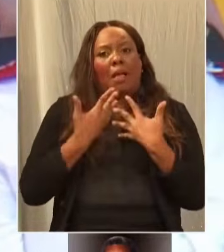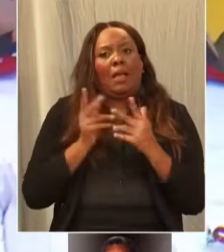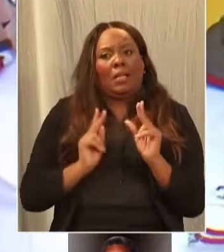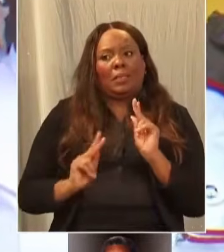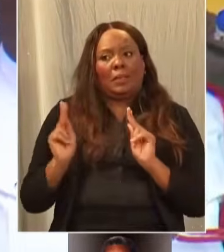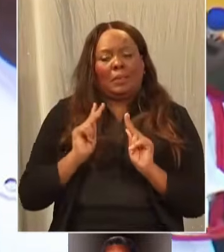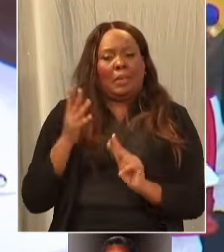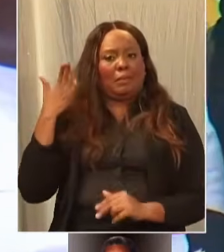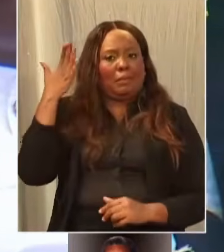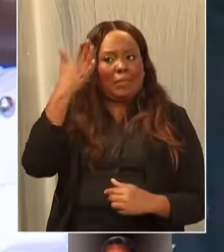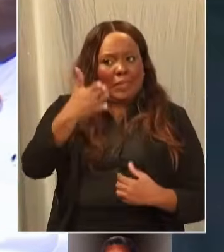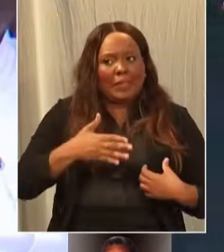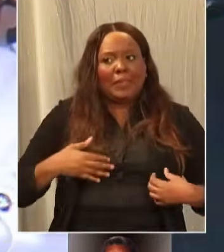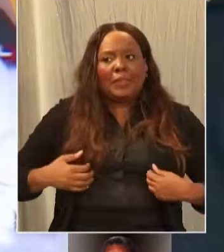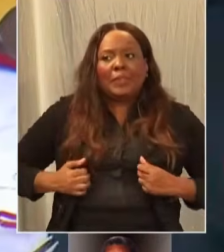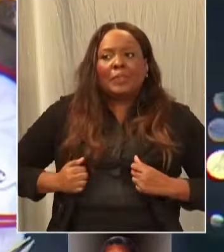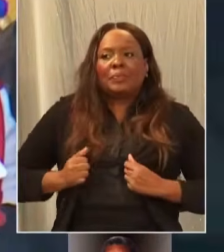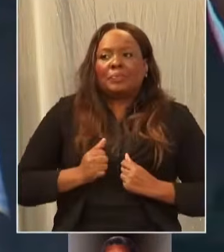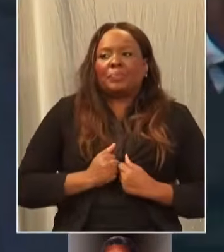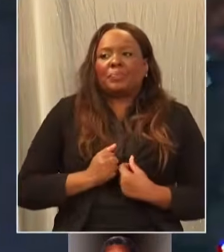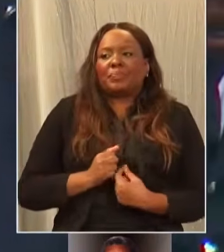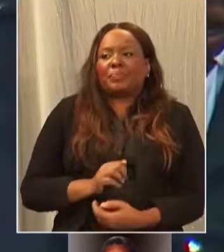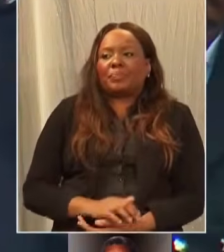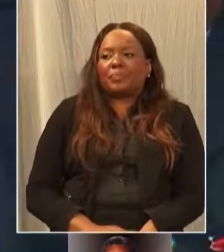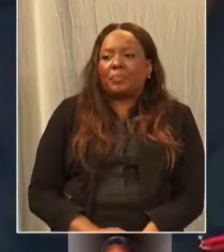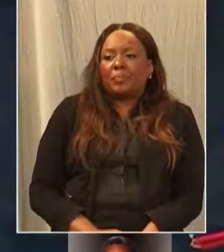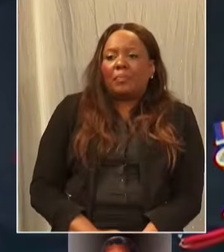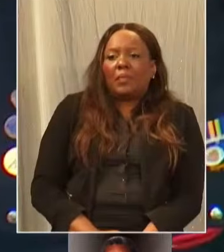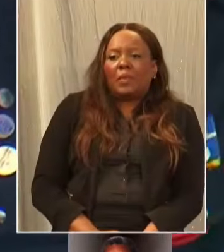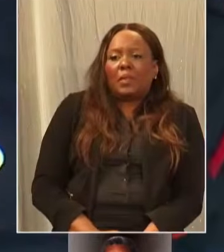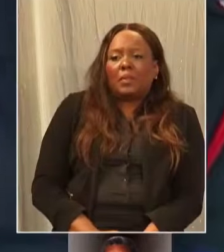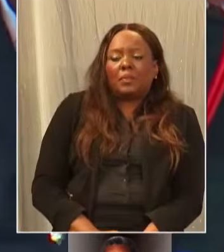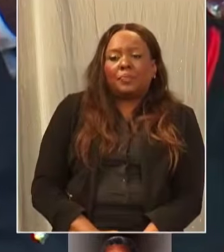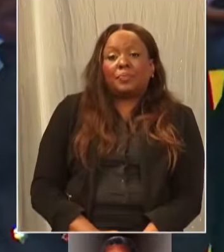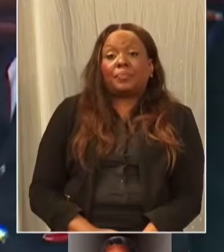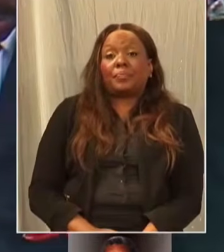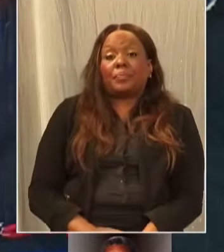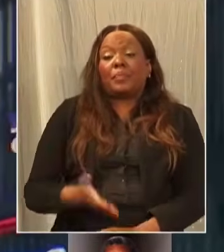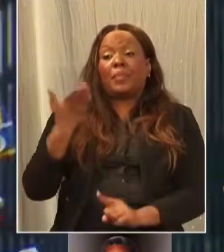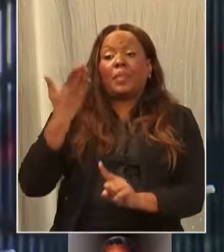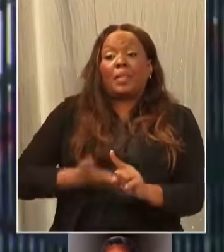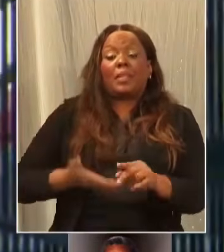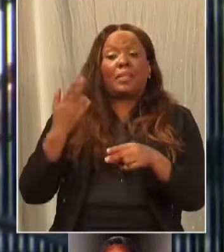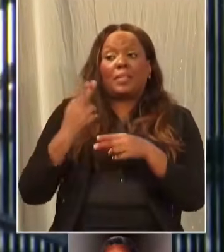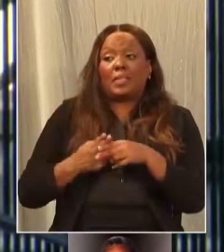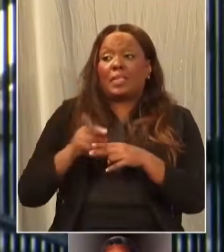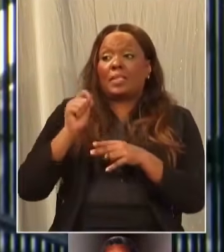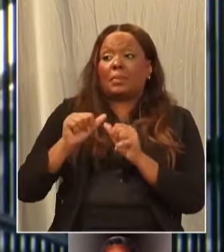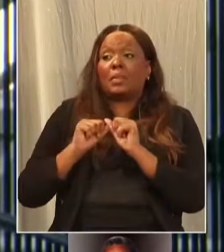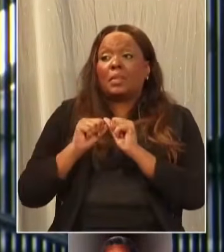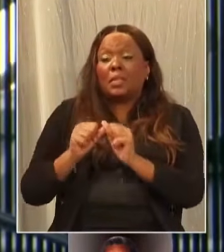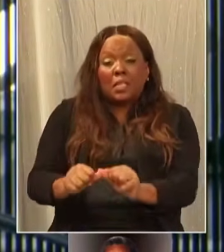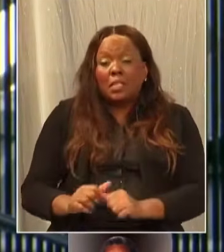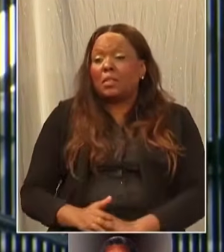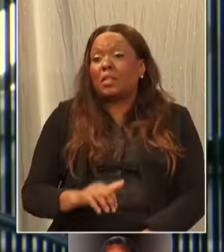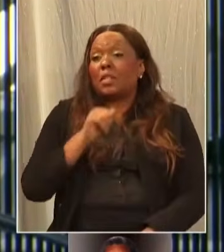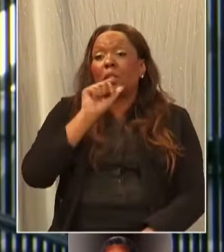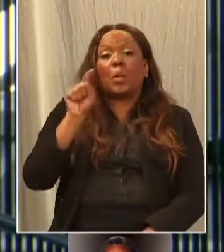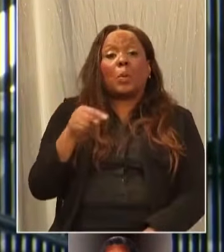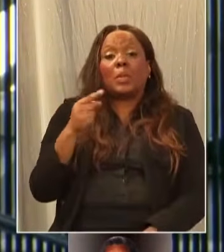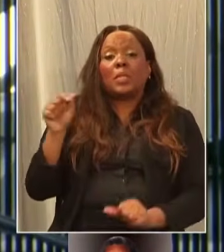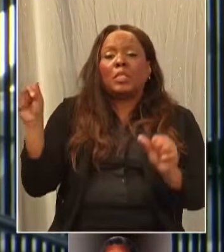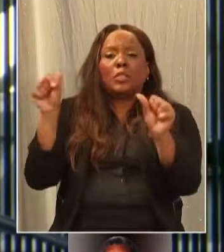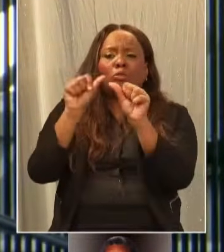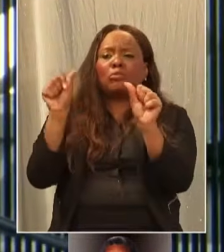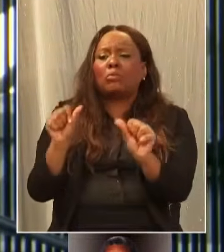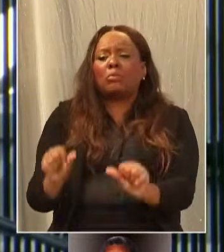yet unborn. His legacy deserves to live not only in bronze or marble, but